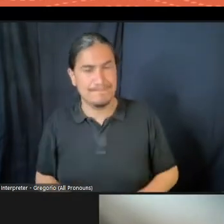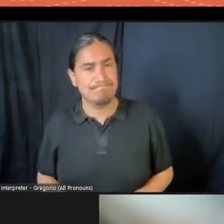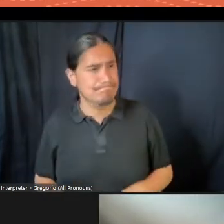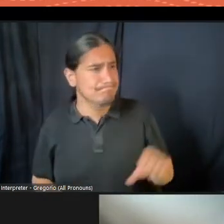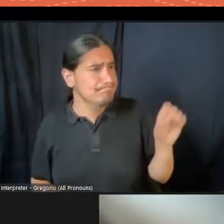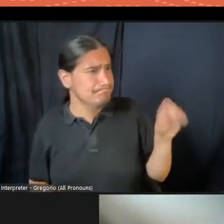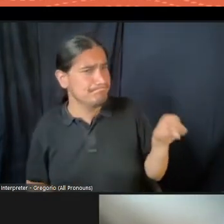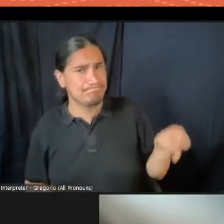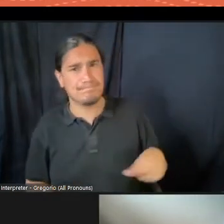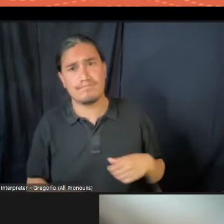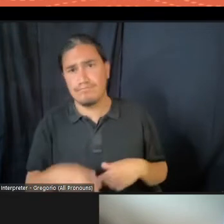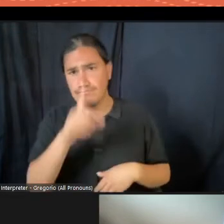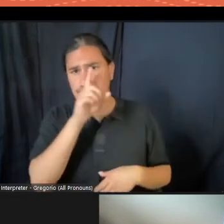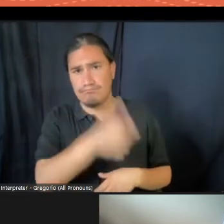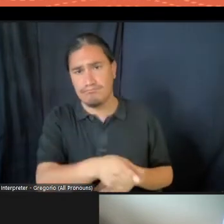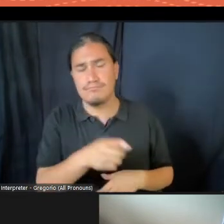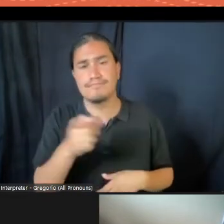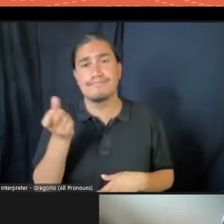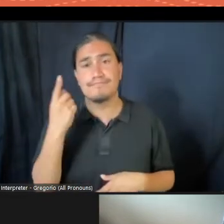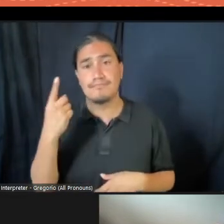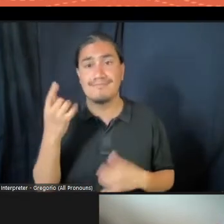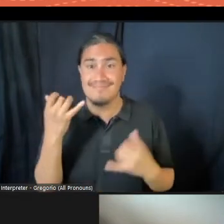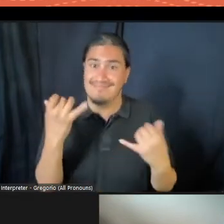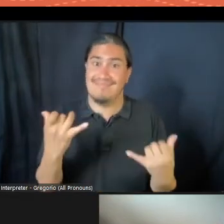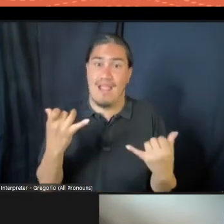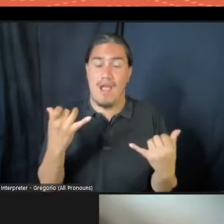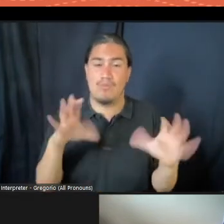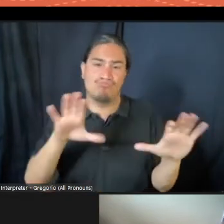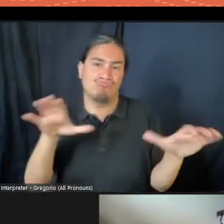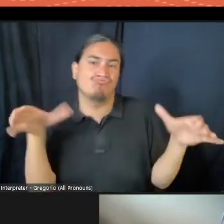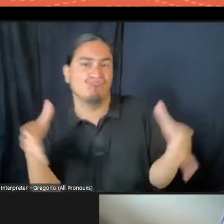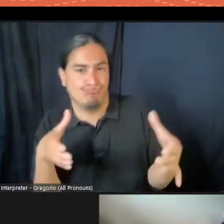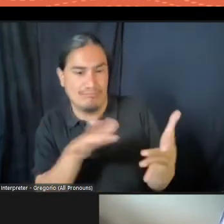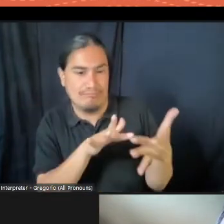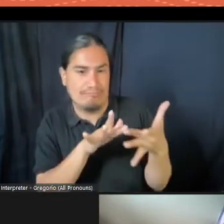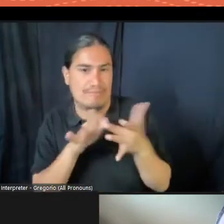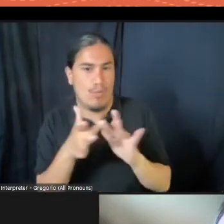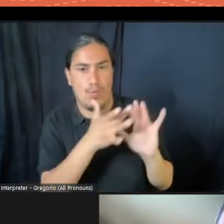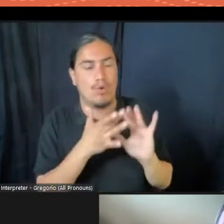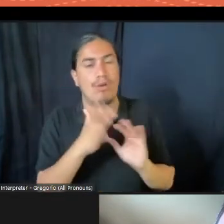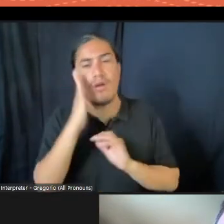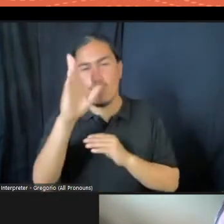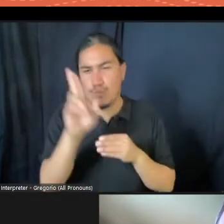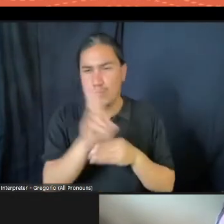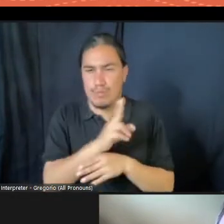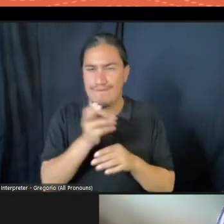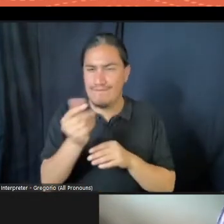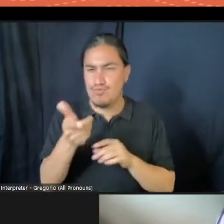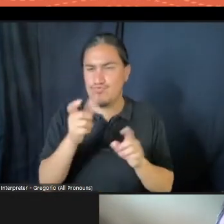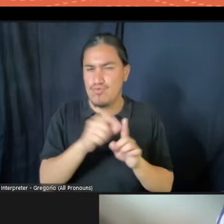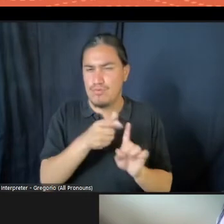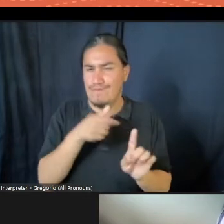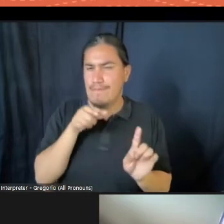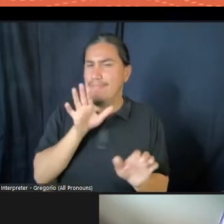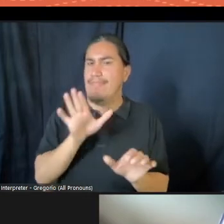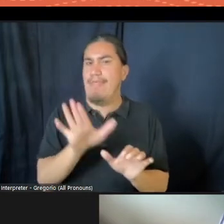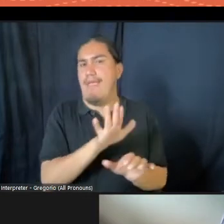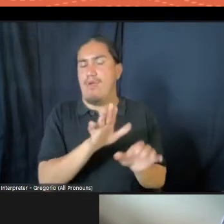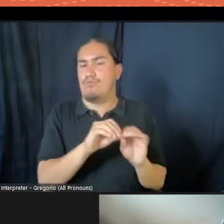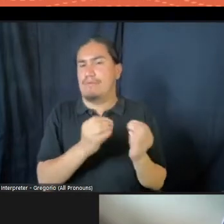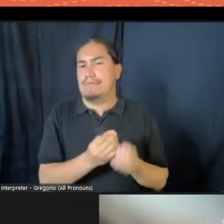Yeah, sure. I'm going to, it's now a collective, and I'm going to use a few words from that collective rather than sort of just